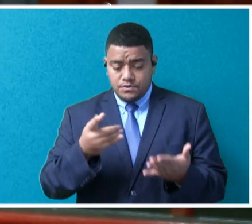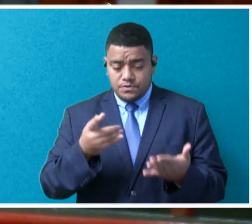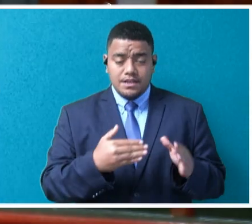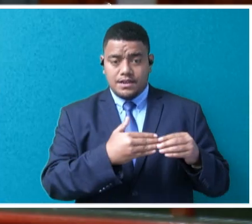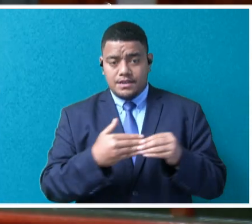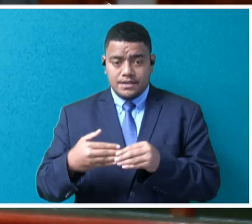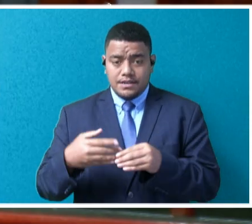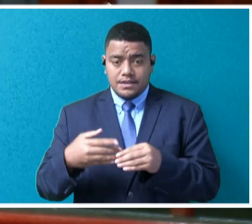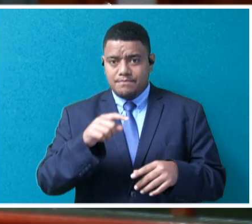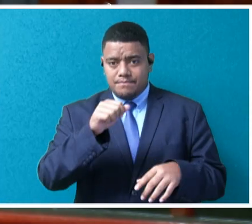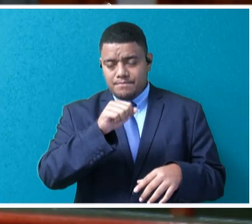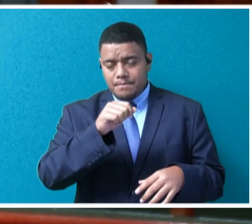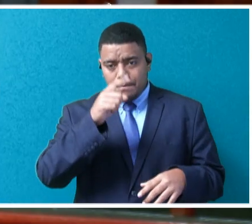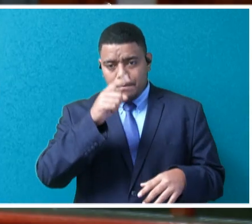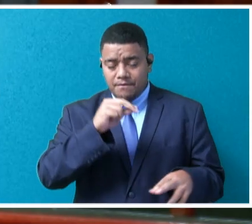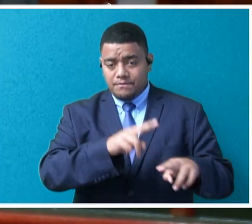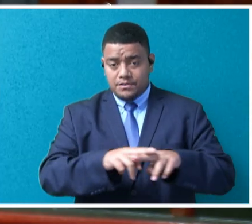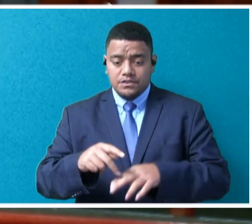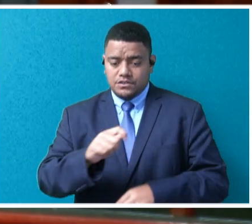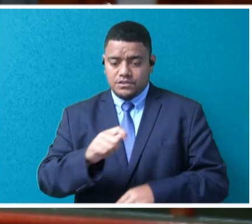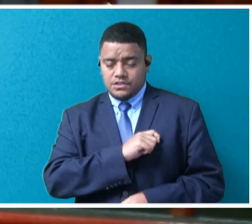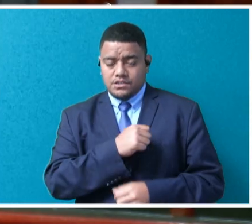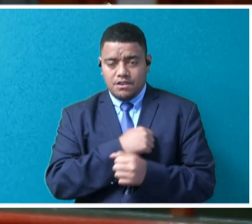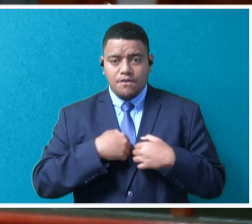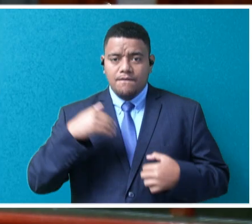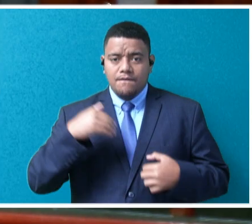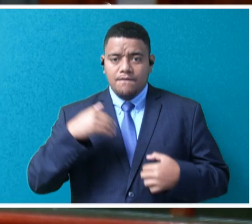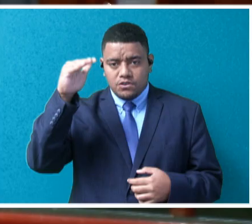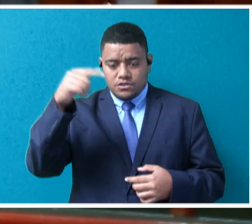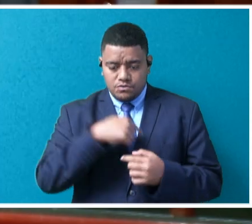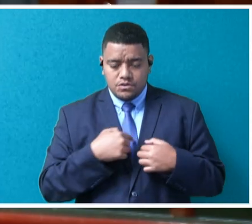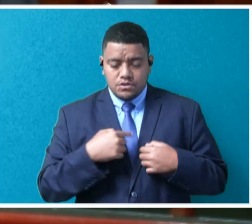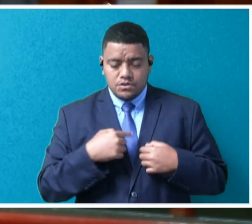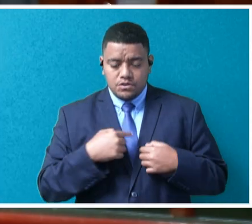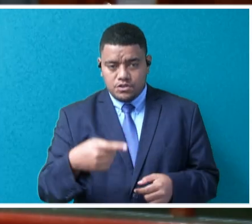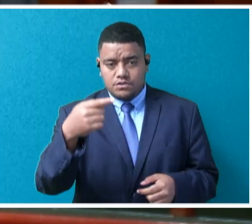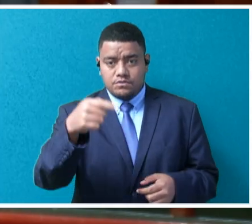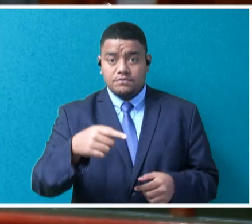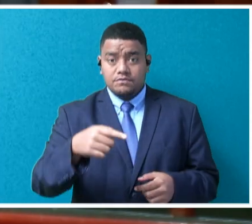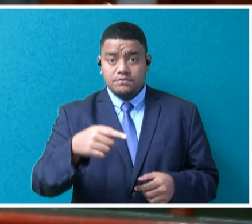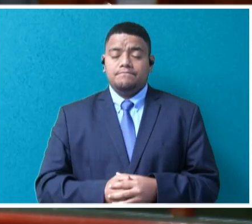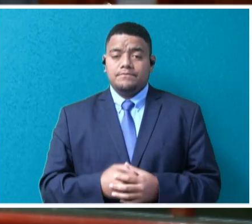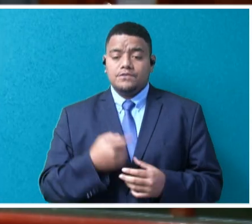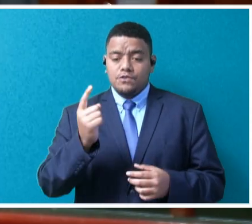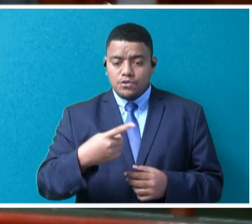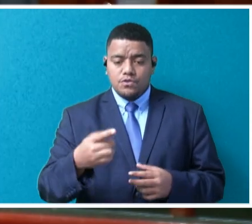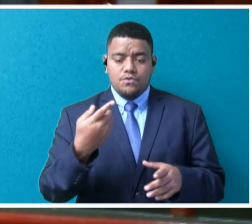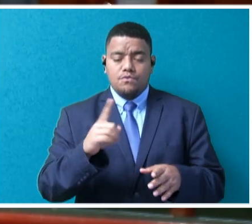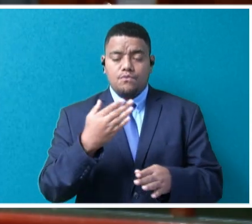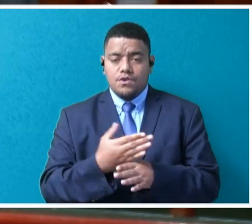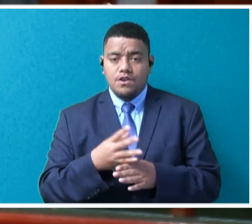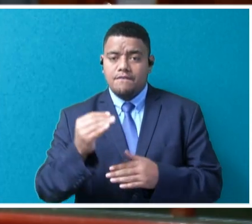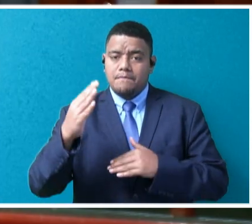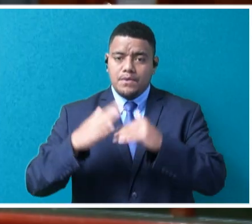and citizens entrusted with our Fiji futures, we carry forward this legacy. We continue the work of